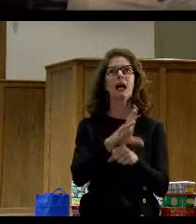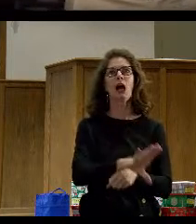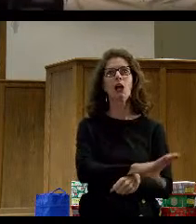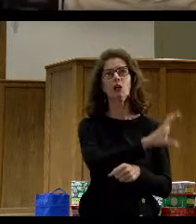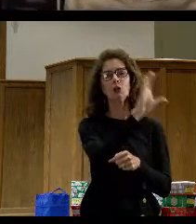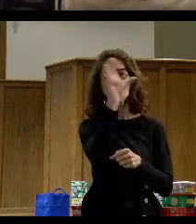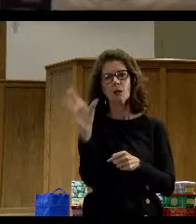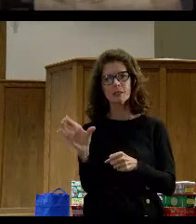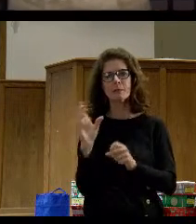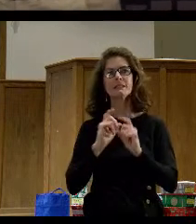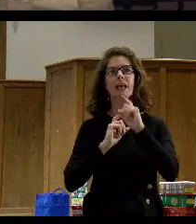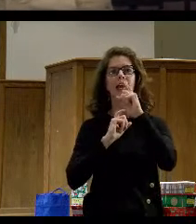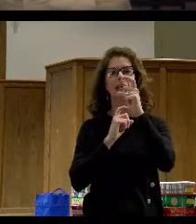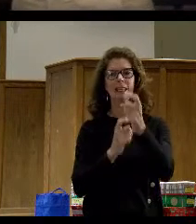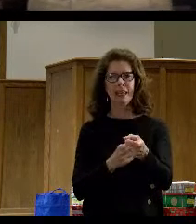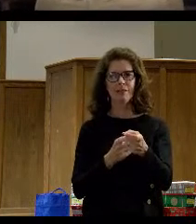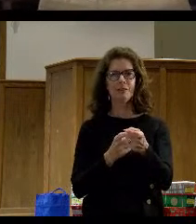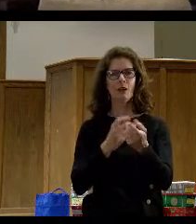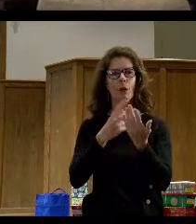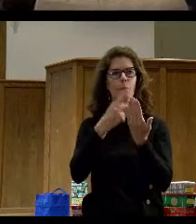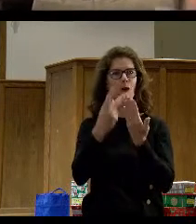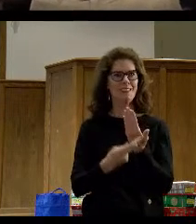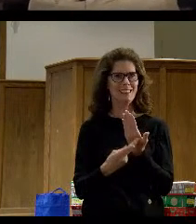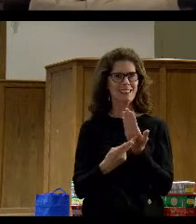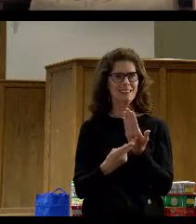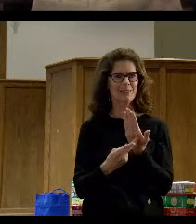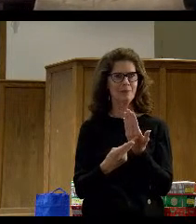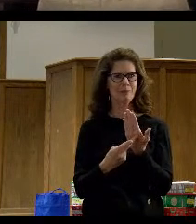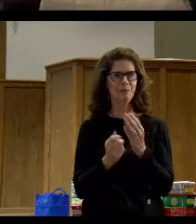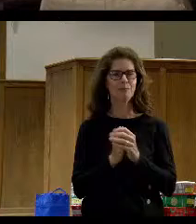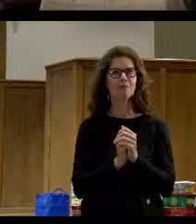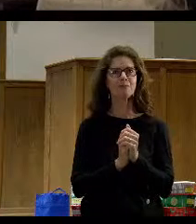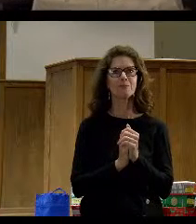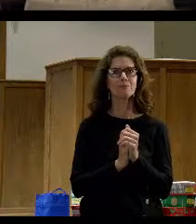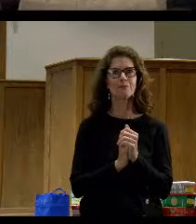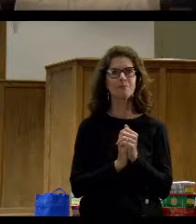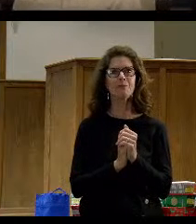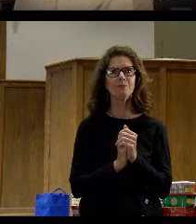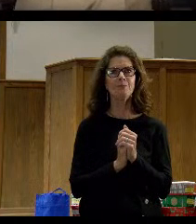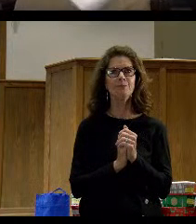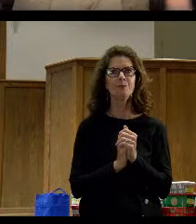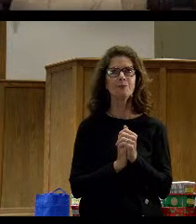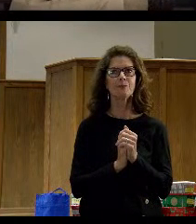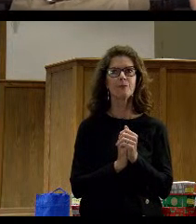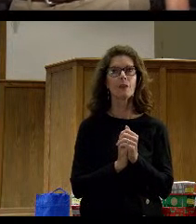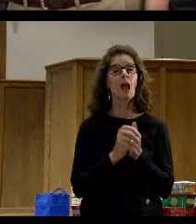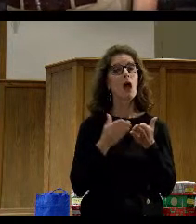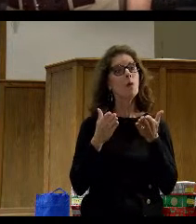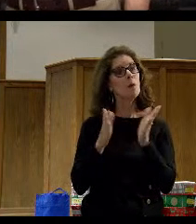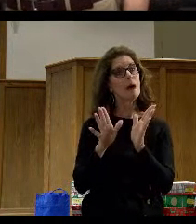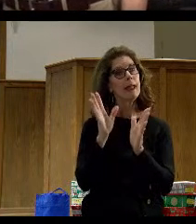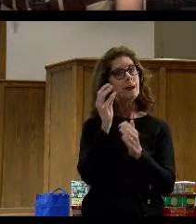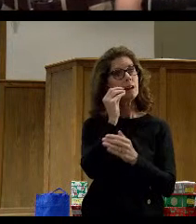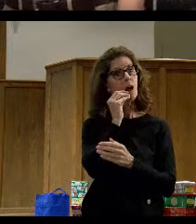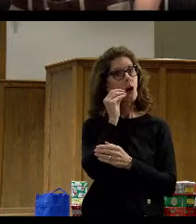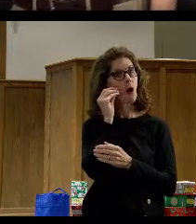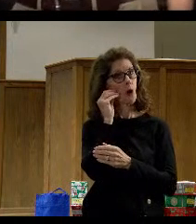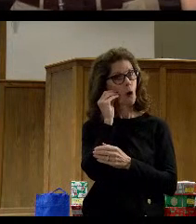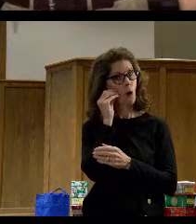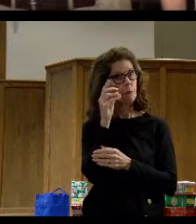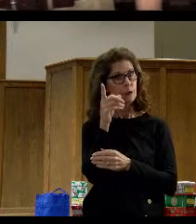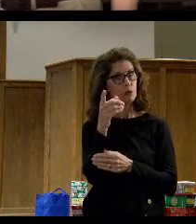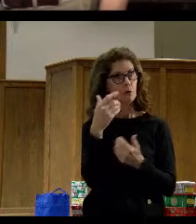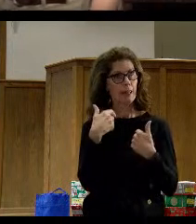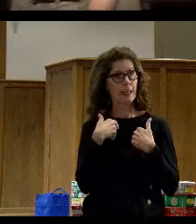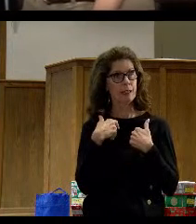as usual in the room right here and in Fellowship Central, but we'll also this year have a way for you at home to claim a packet online. If